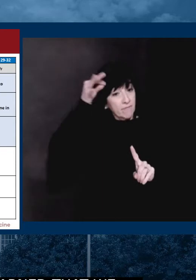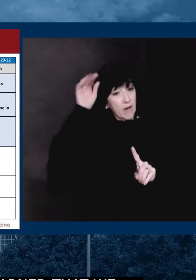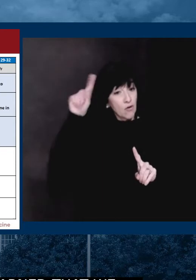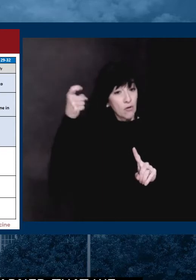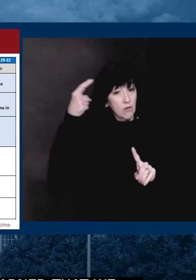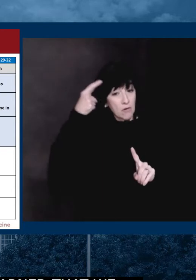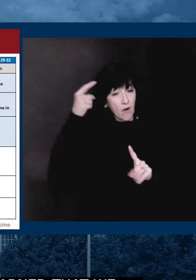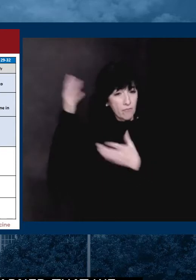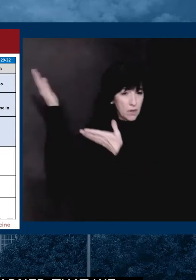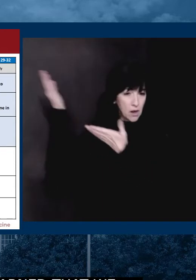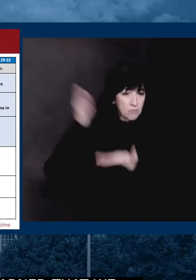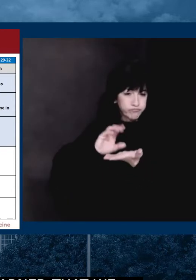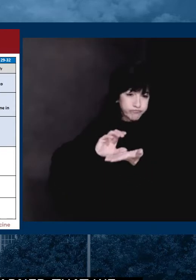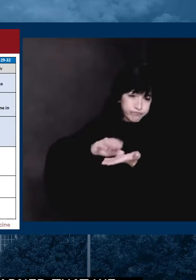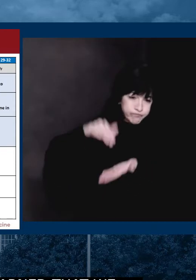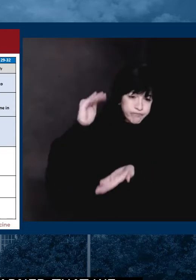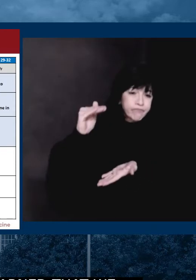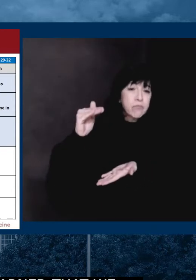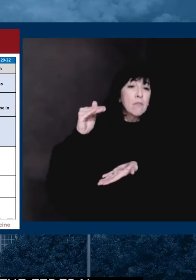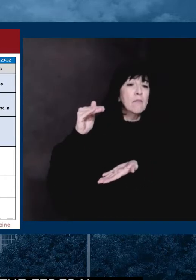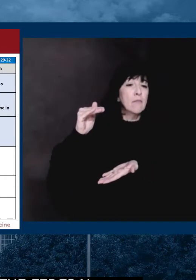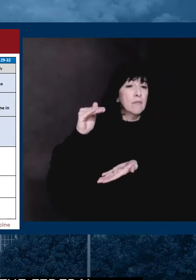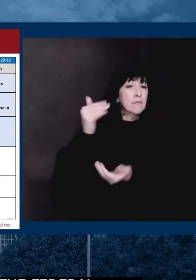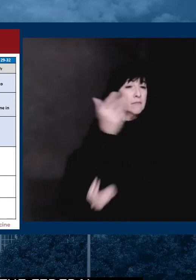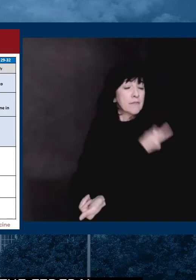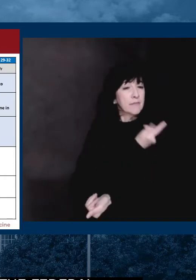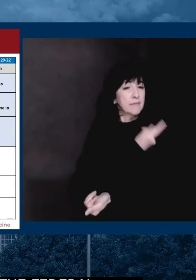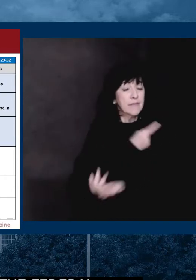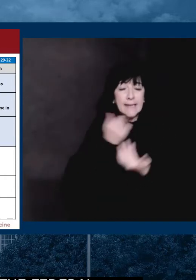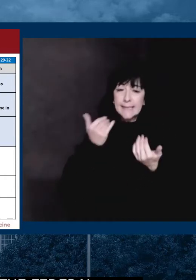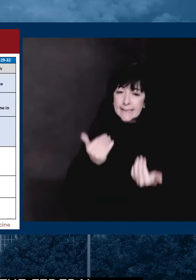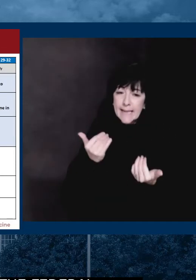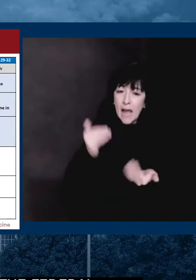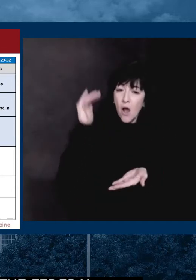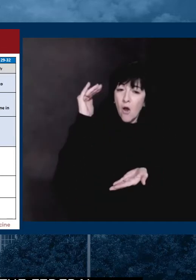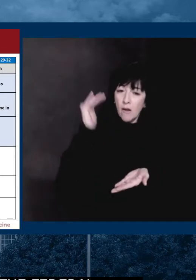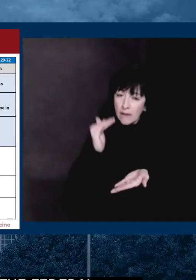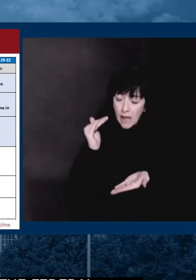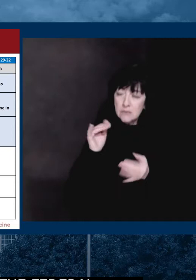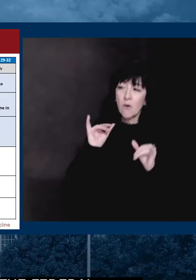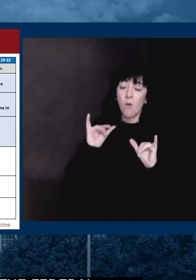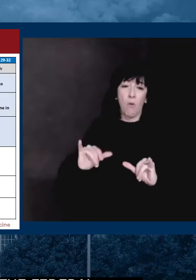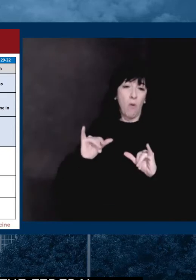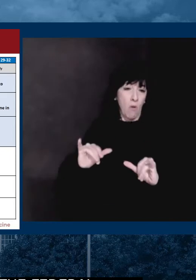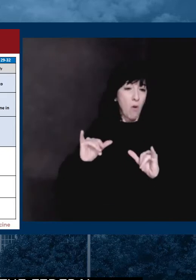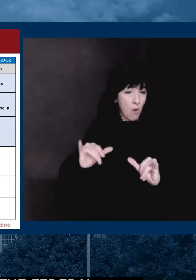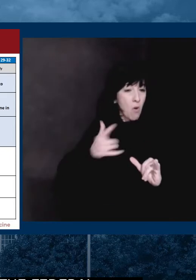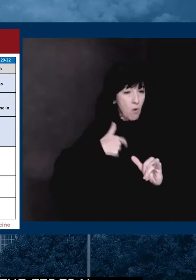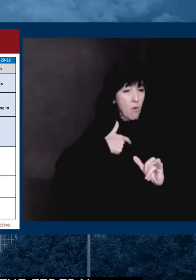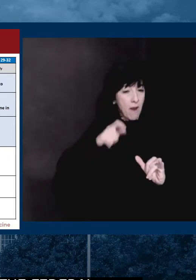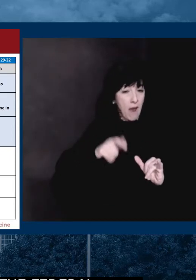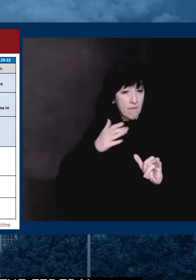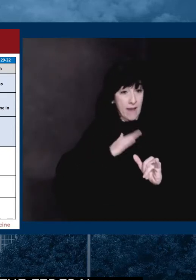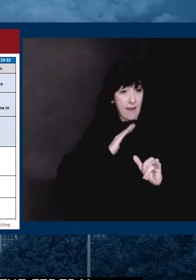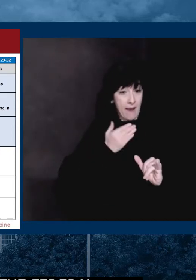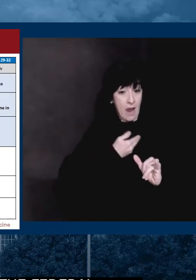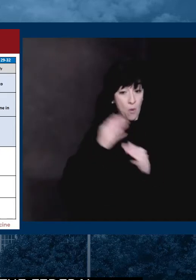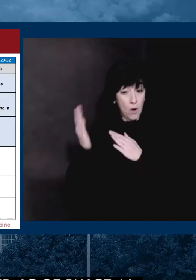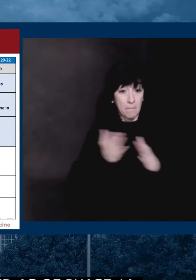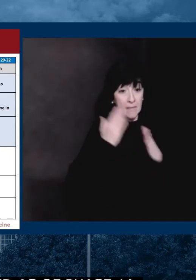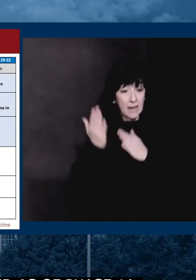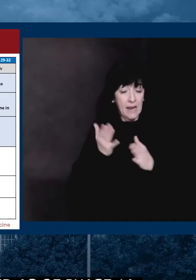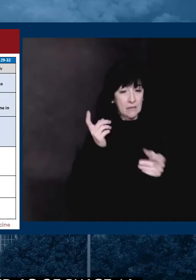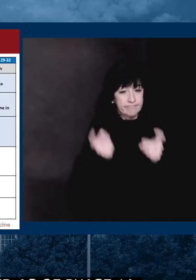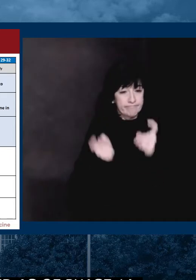phase 1A right now. We are eager to get to phase 1B, which, as I just